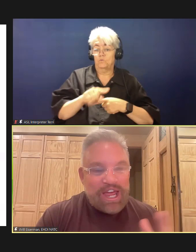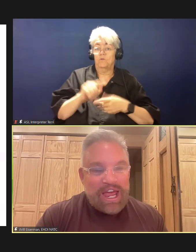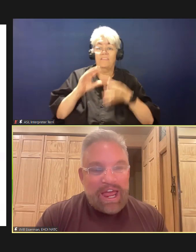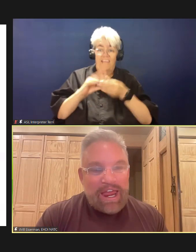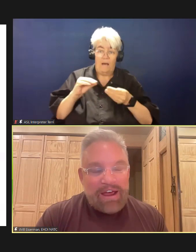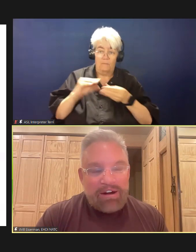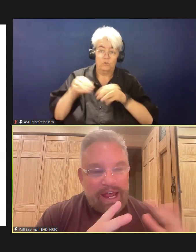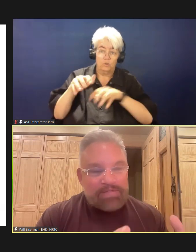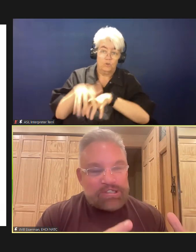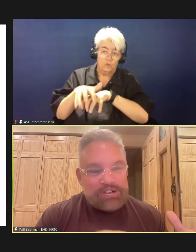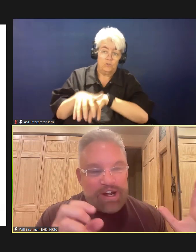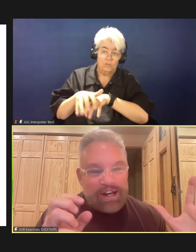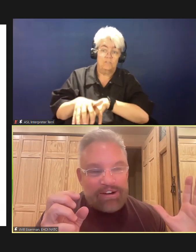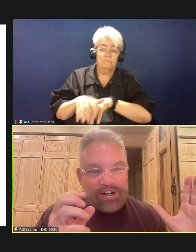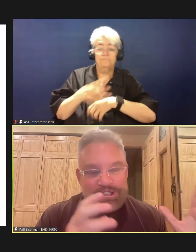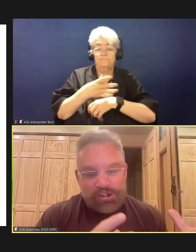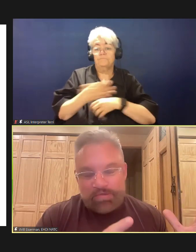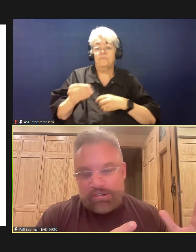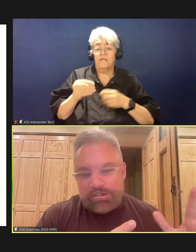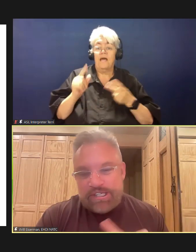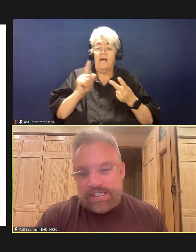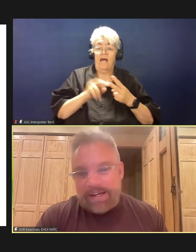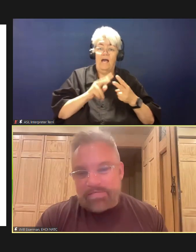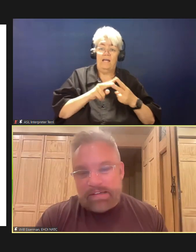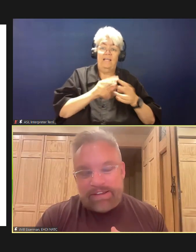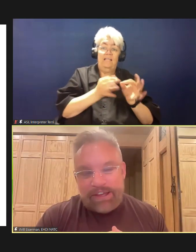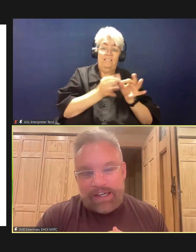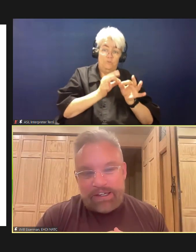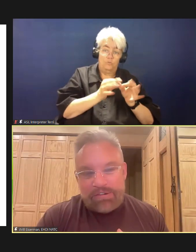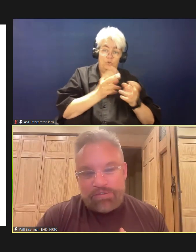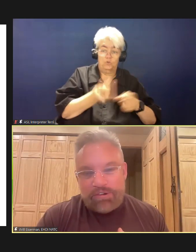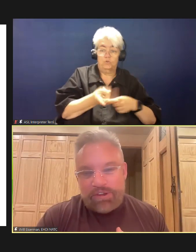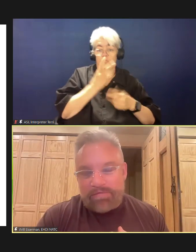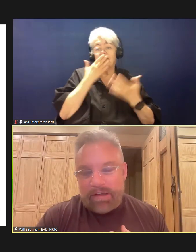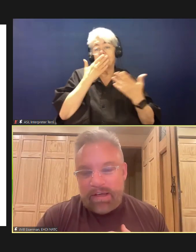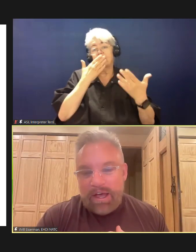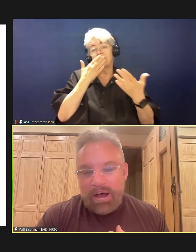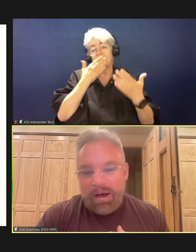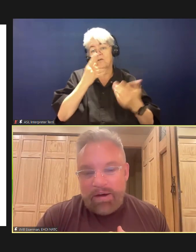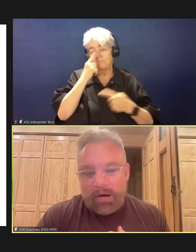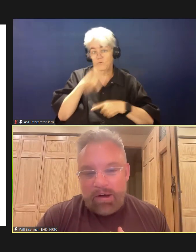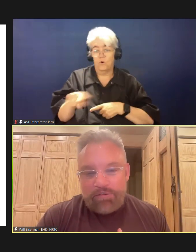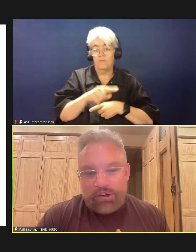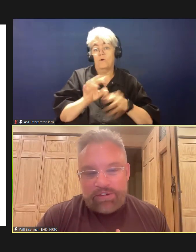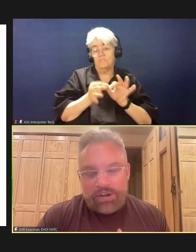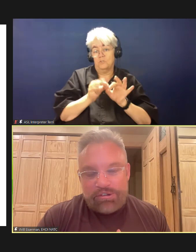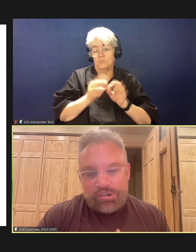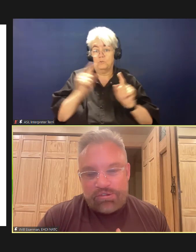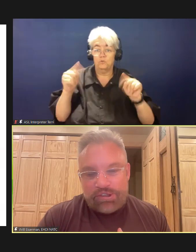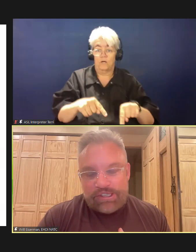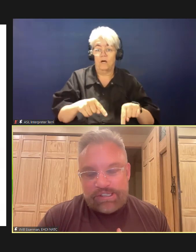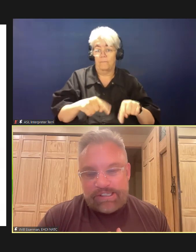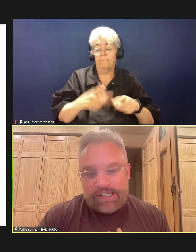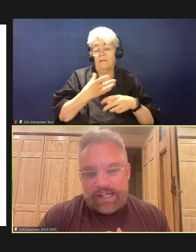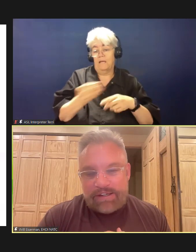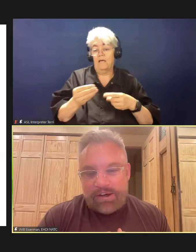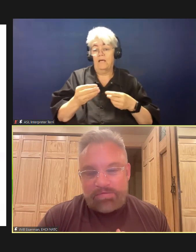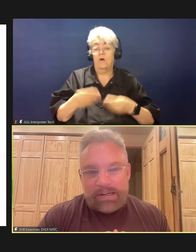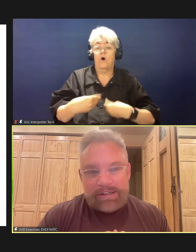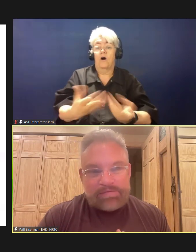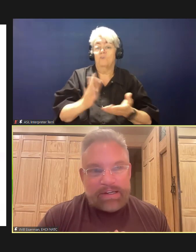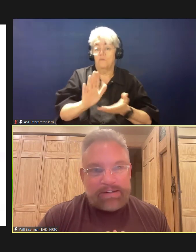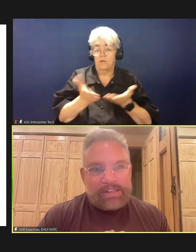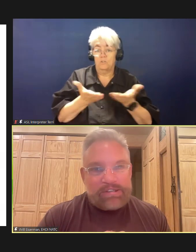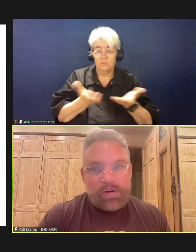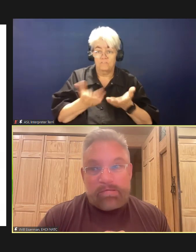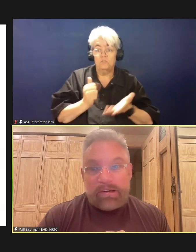captioners, our captioner and our interpreters today. A big thank you for them offering their services in